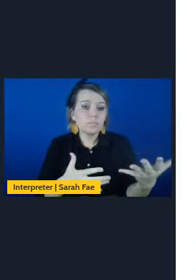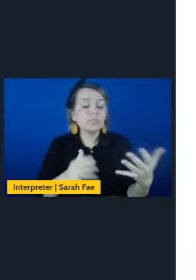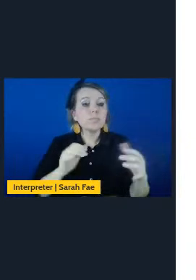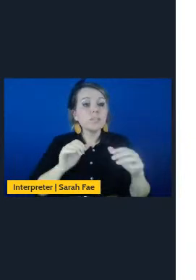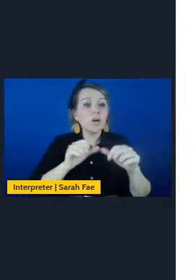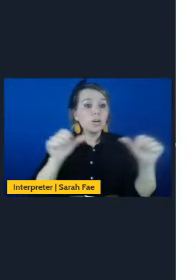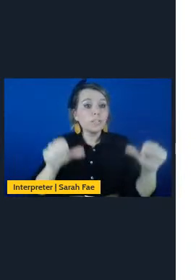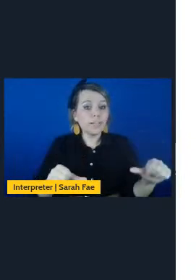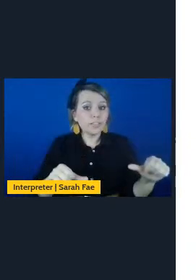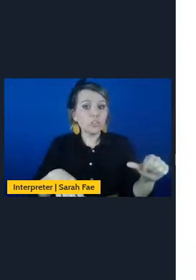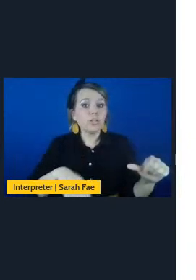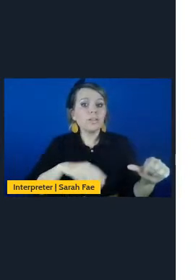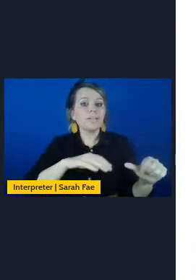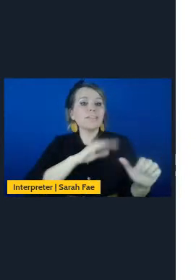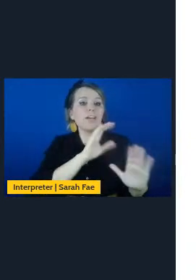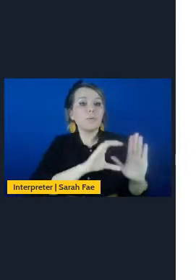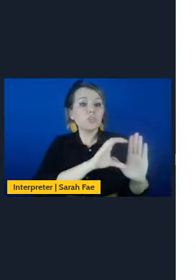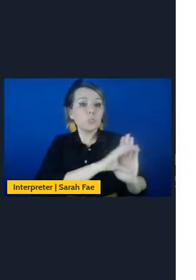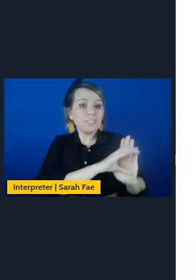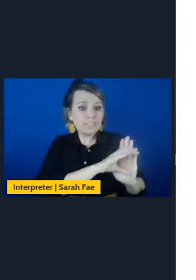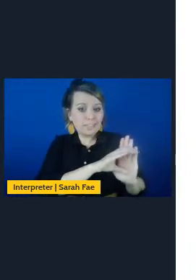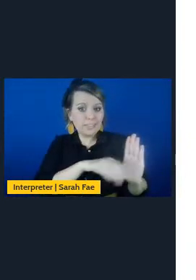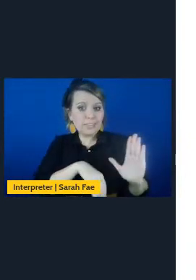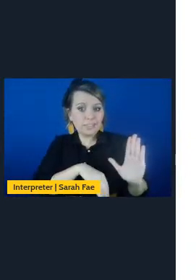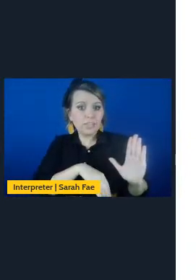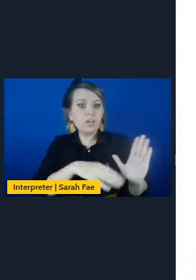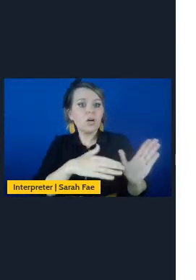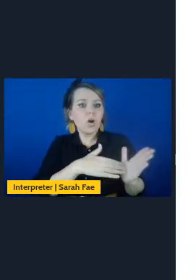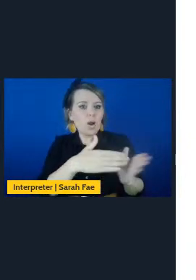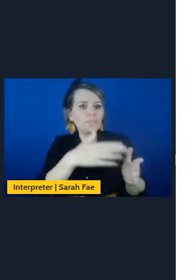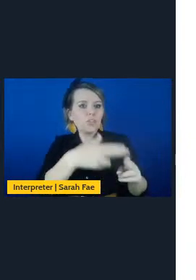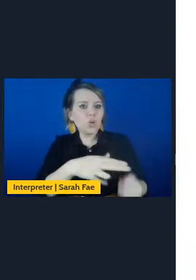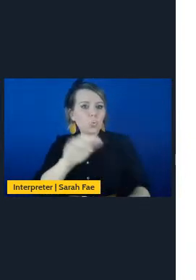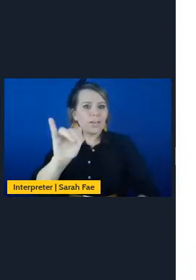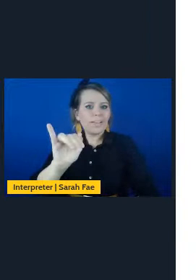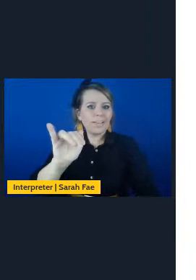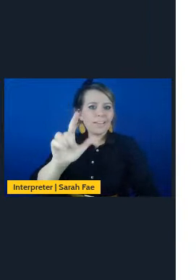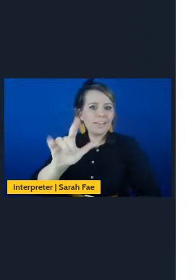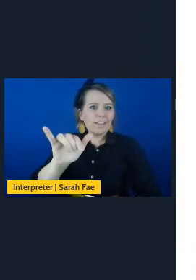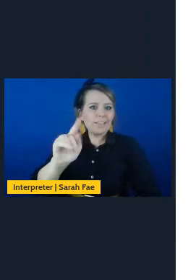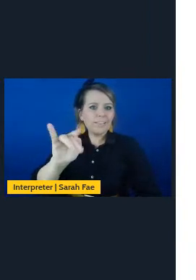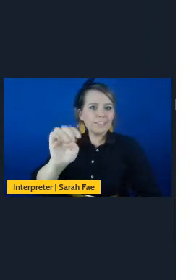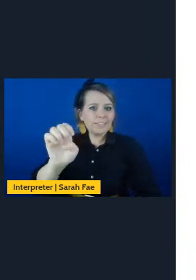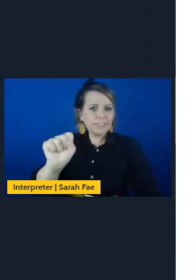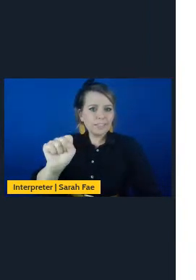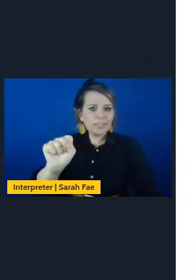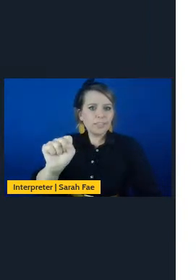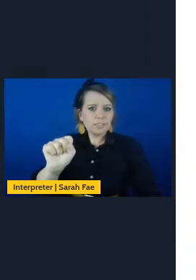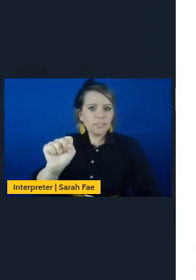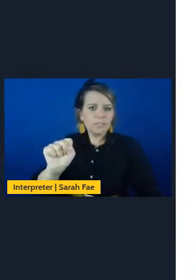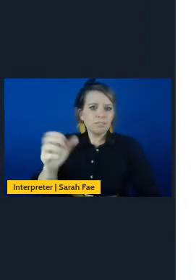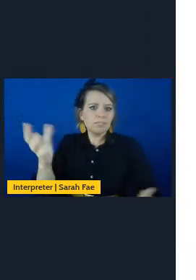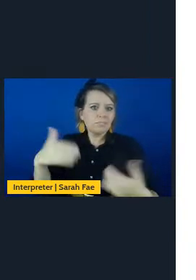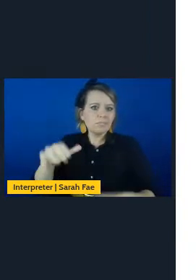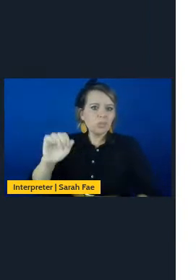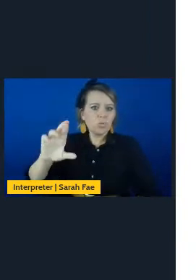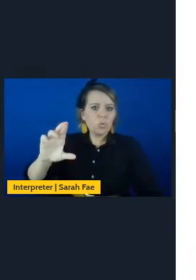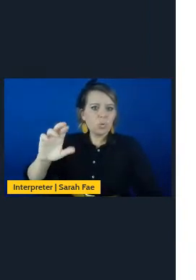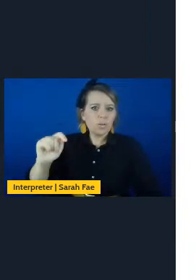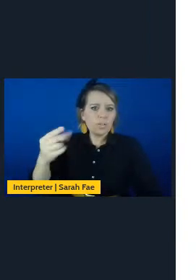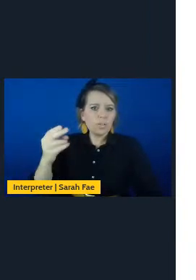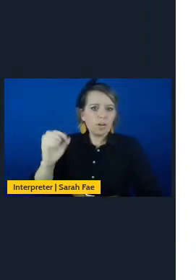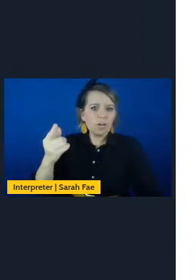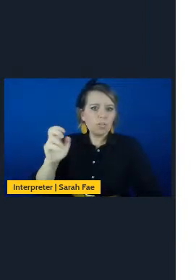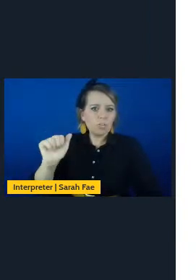architectural characteristics, often known as the entities, are often orthogonal to domain functionality. So if I'll